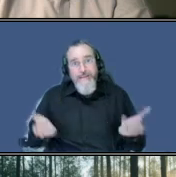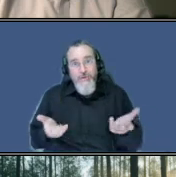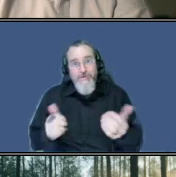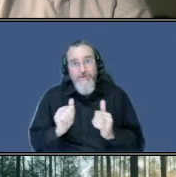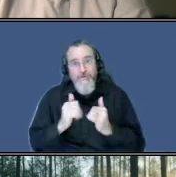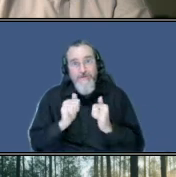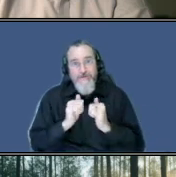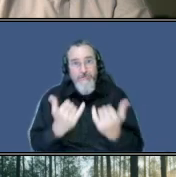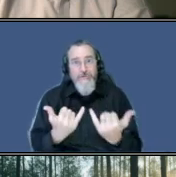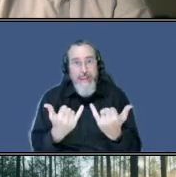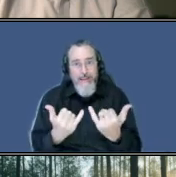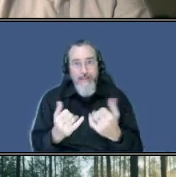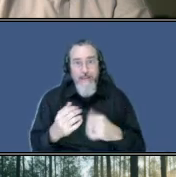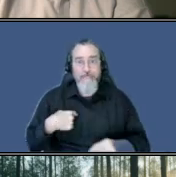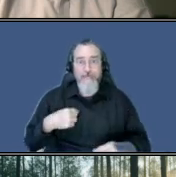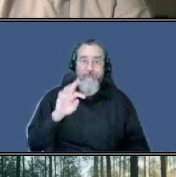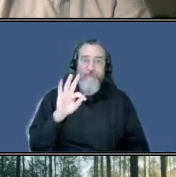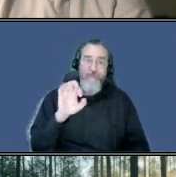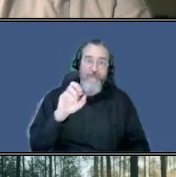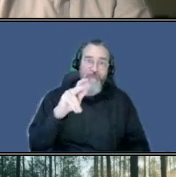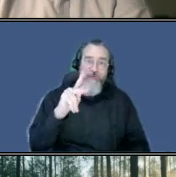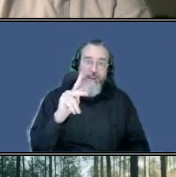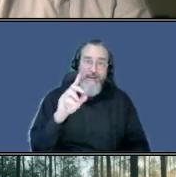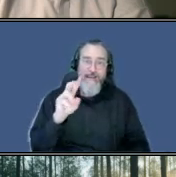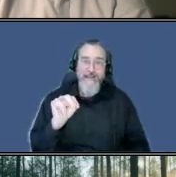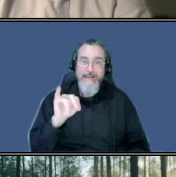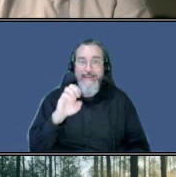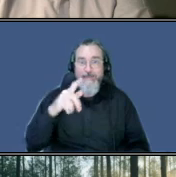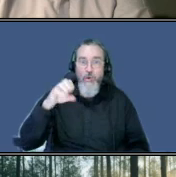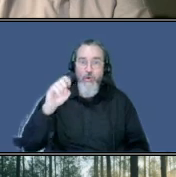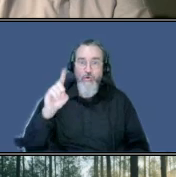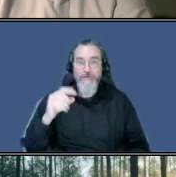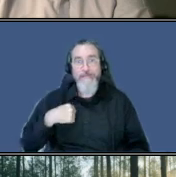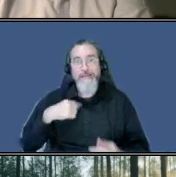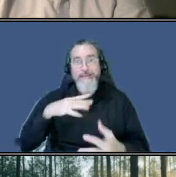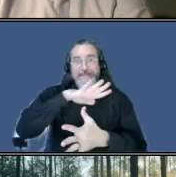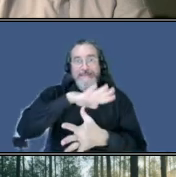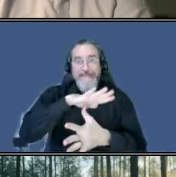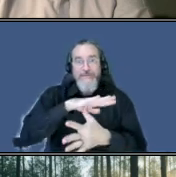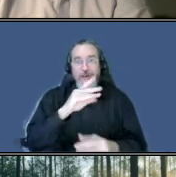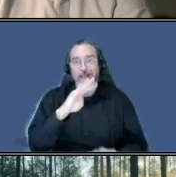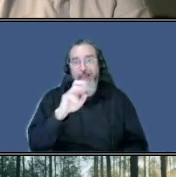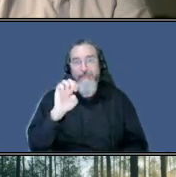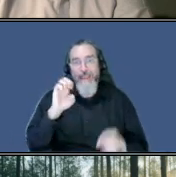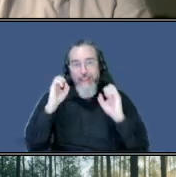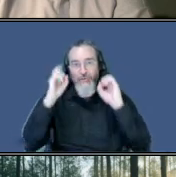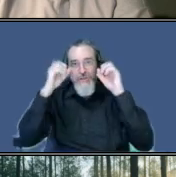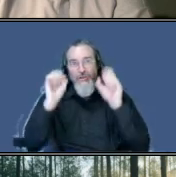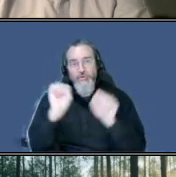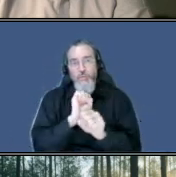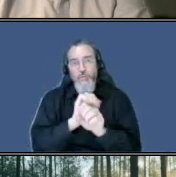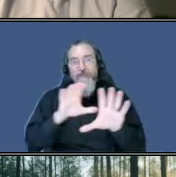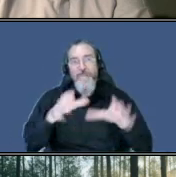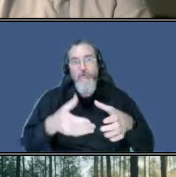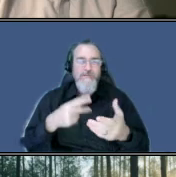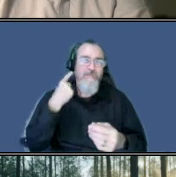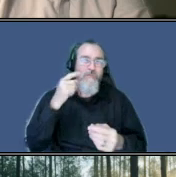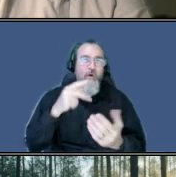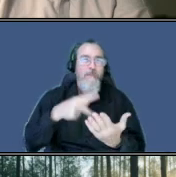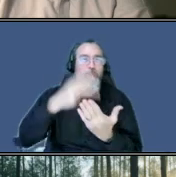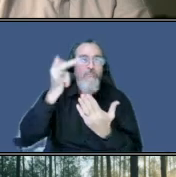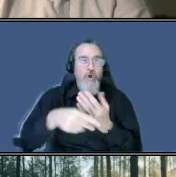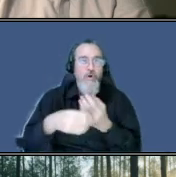have met me. I'm the Senior Climate Education and Workforce Program Manager in the NOAA's Climate Program Office. Another